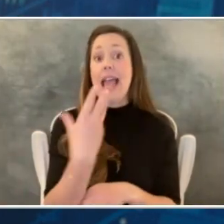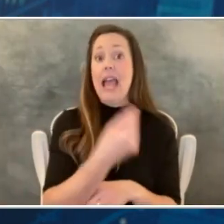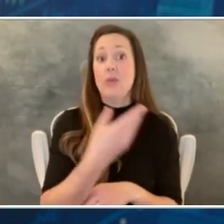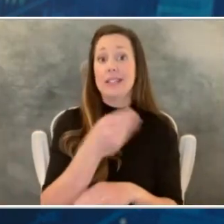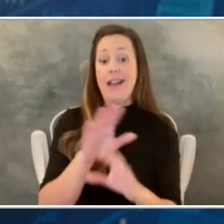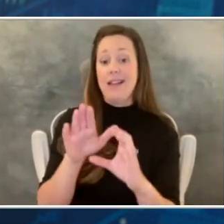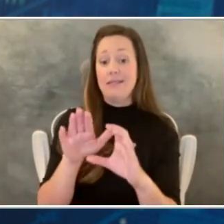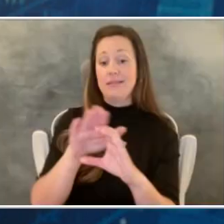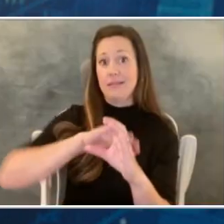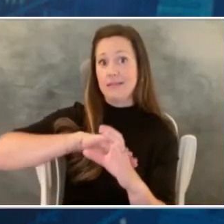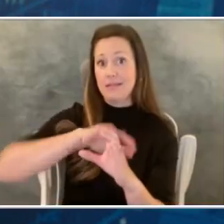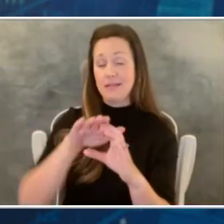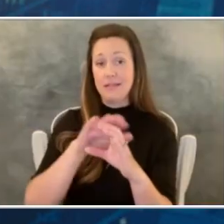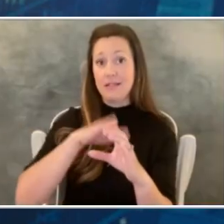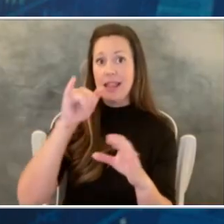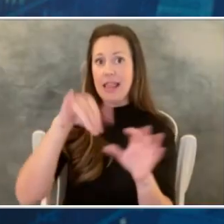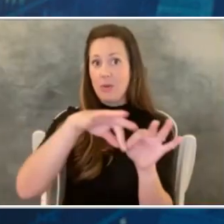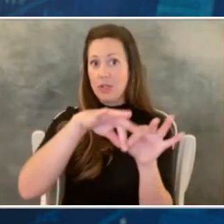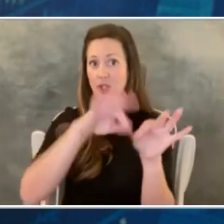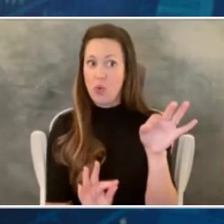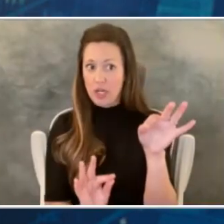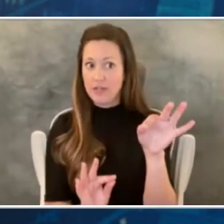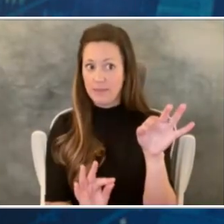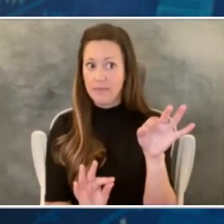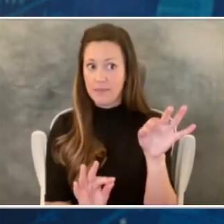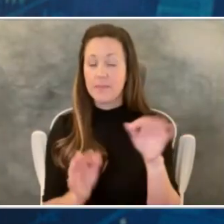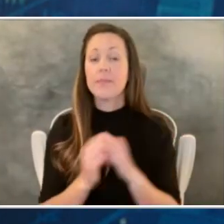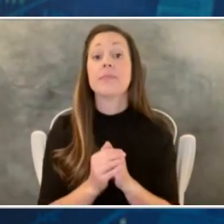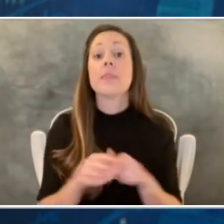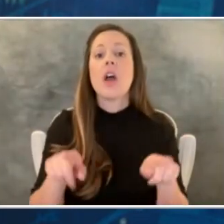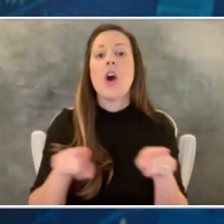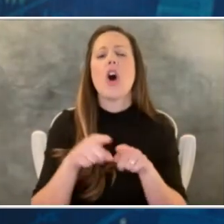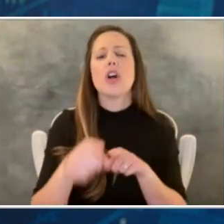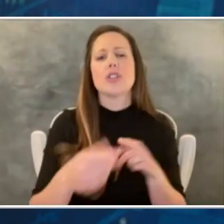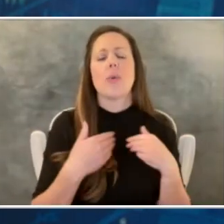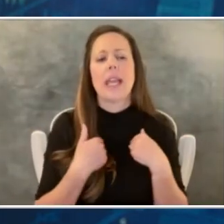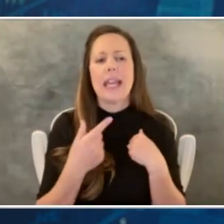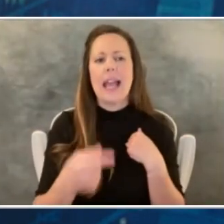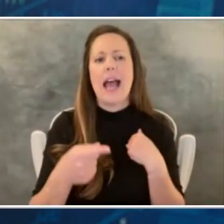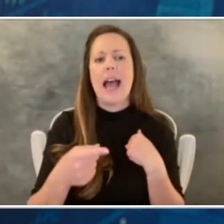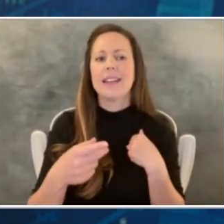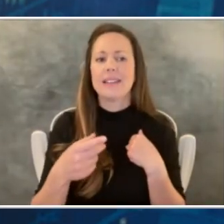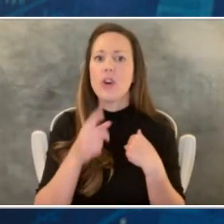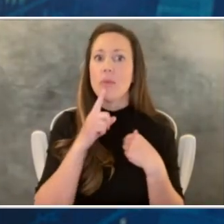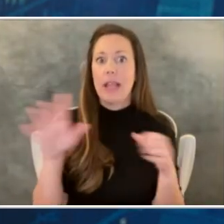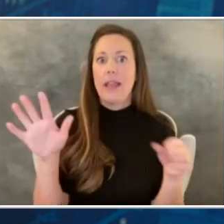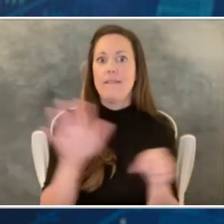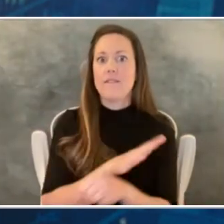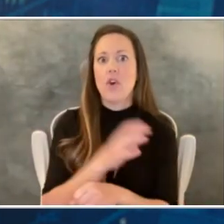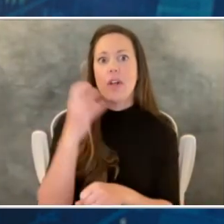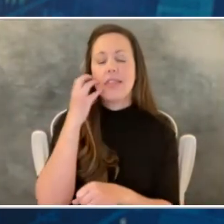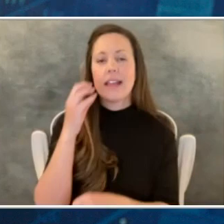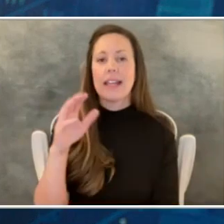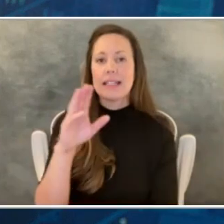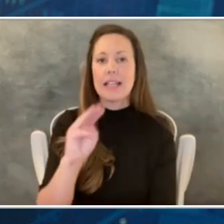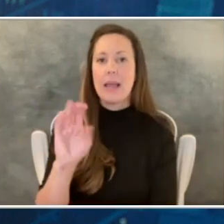torn, so that was the complex tear I was alluding to earlier. And then also had a high-grade or full-thickness MCL tear on the inside part of his knee.